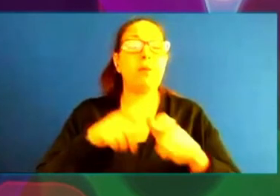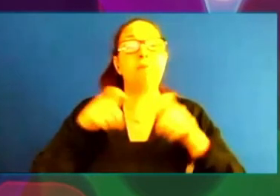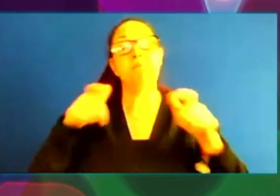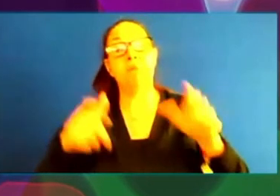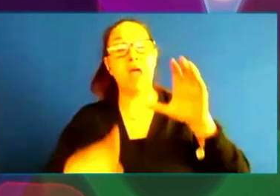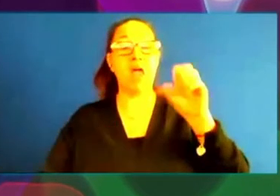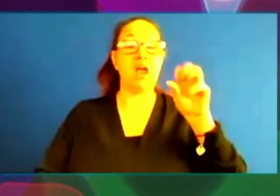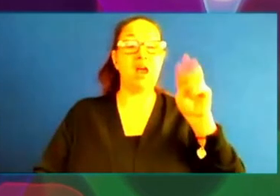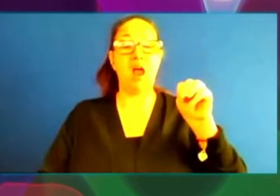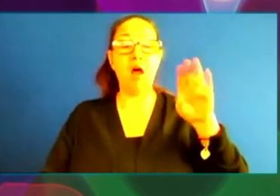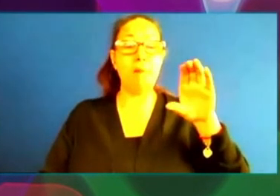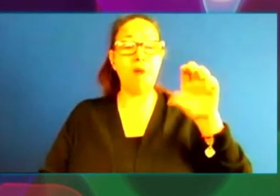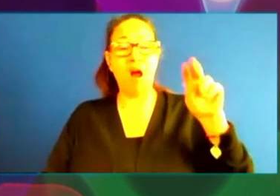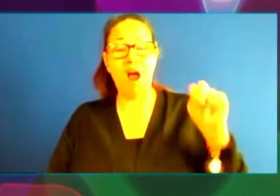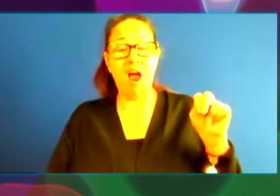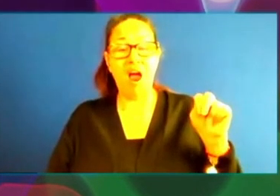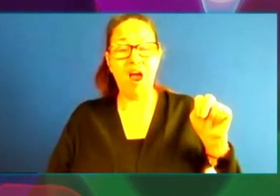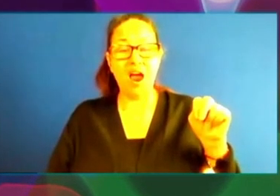cons,